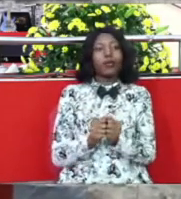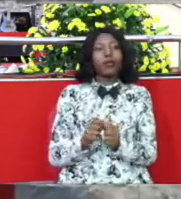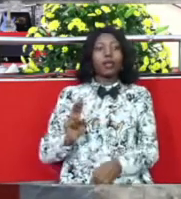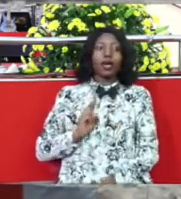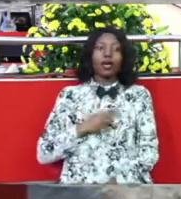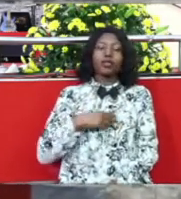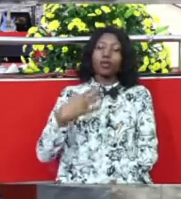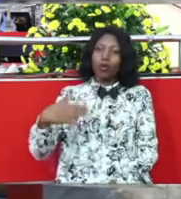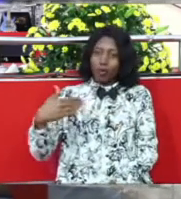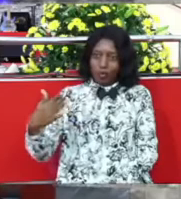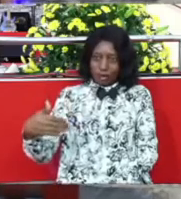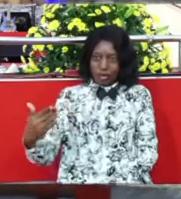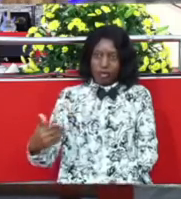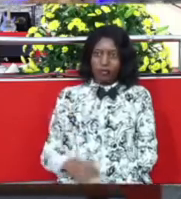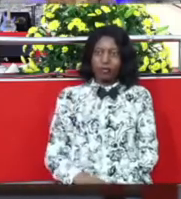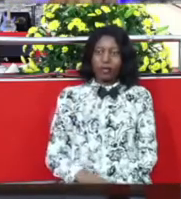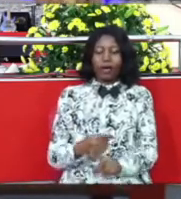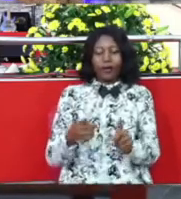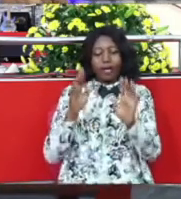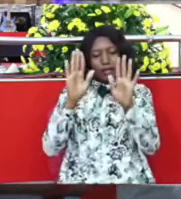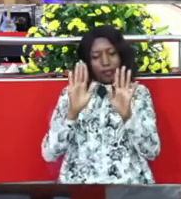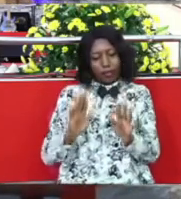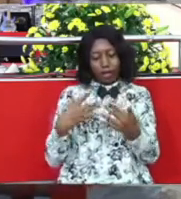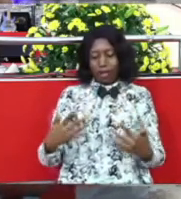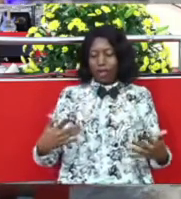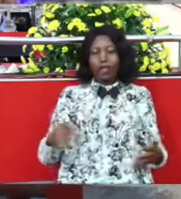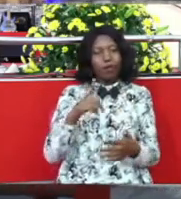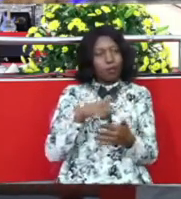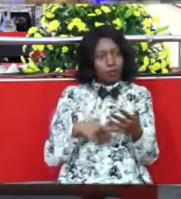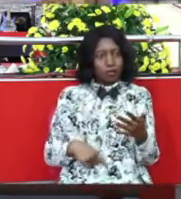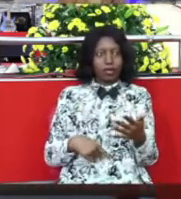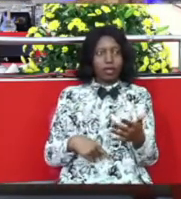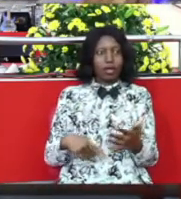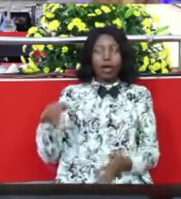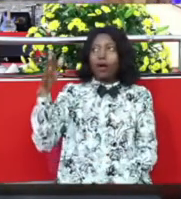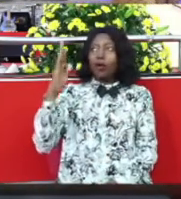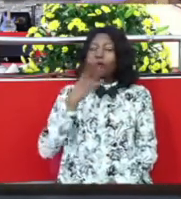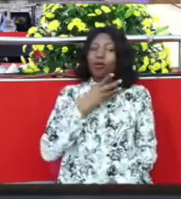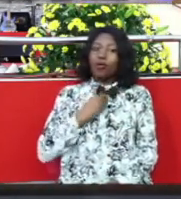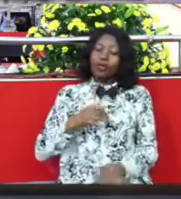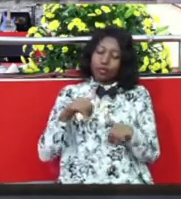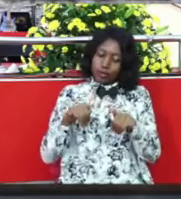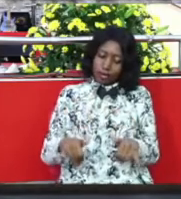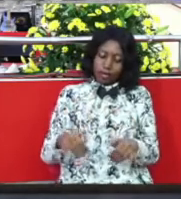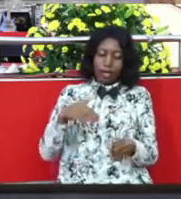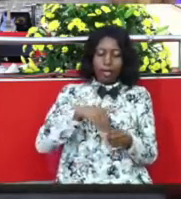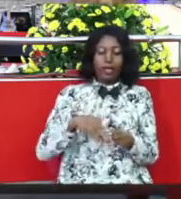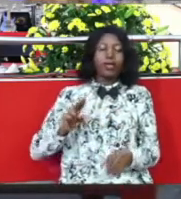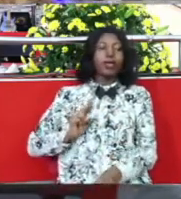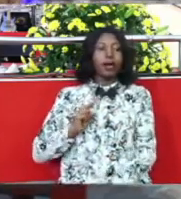nasi. But the key thing in this sharing, he desires to rest in us. Lakini jambo muhimu